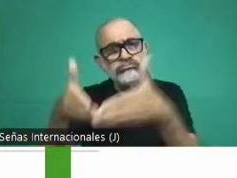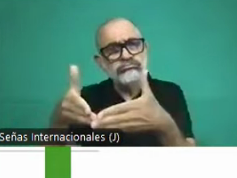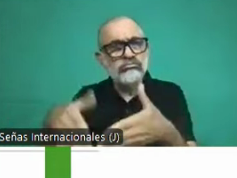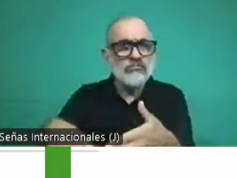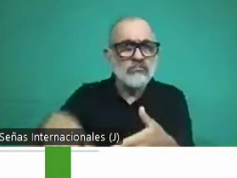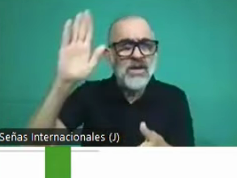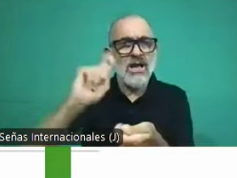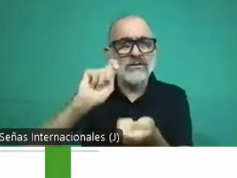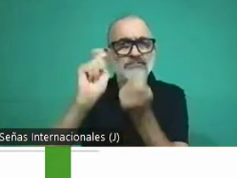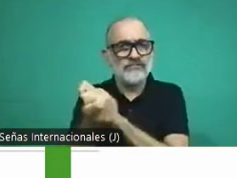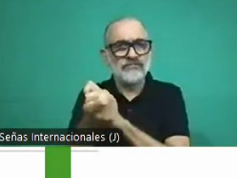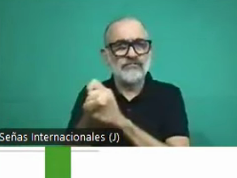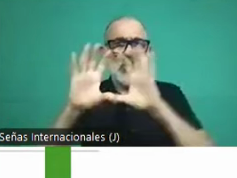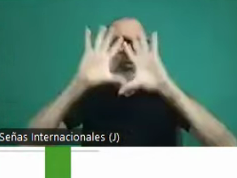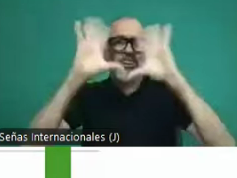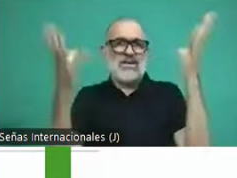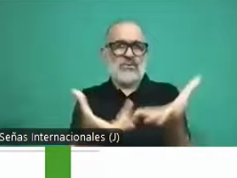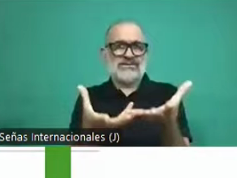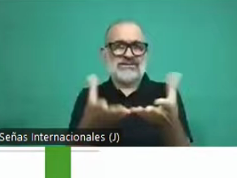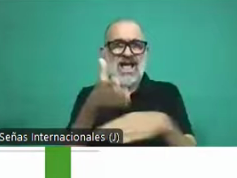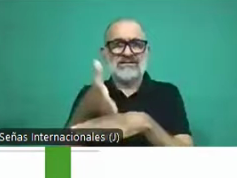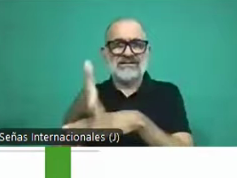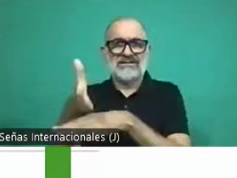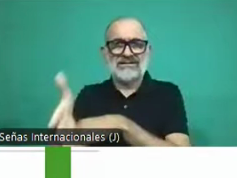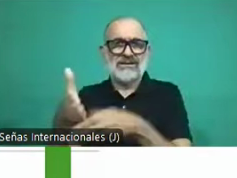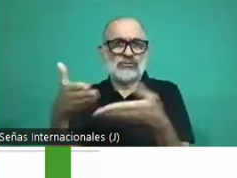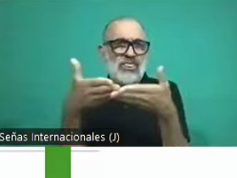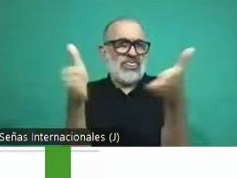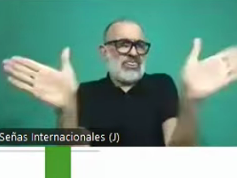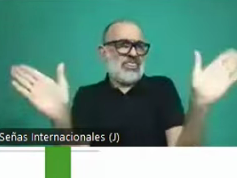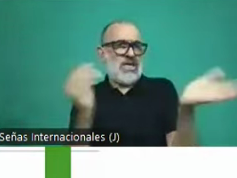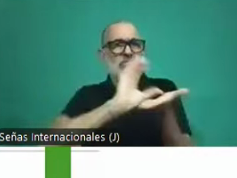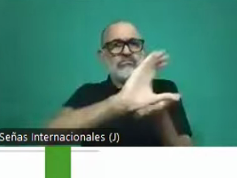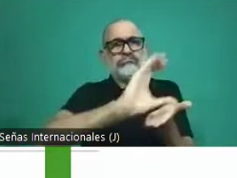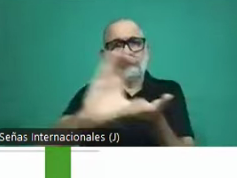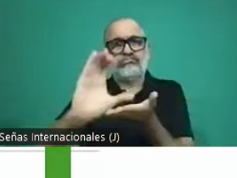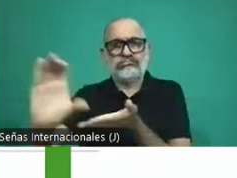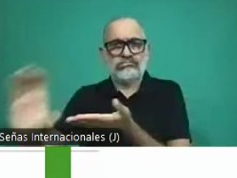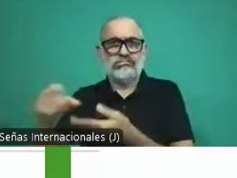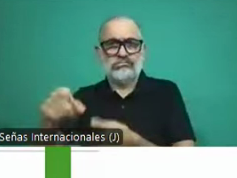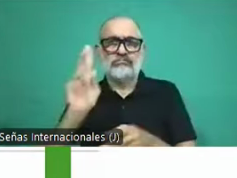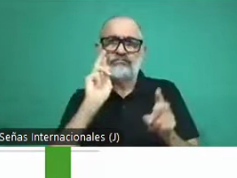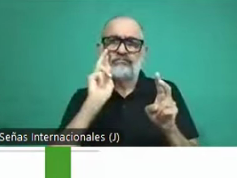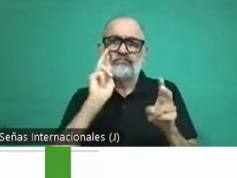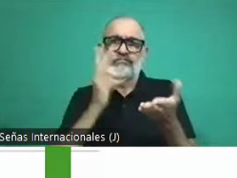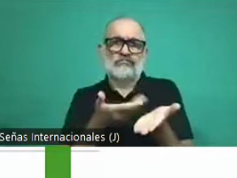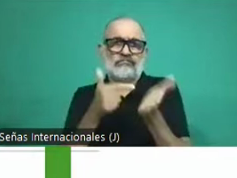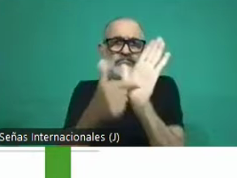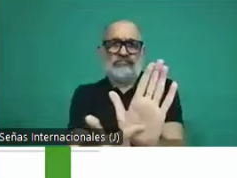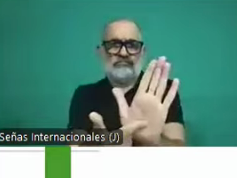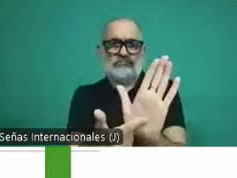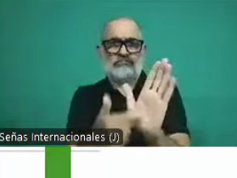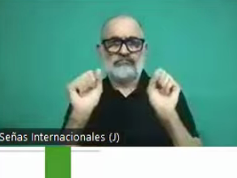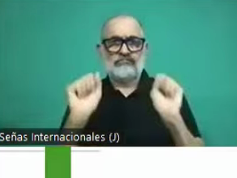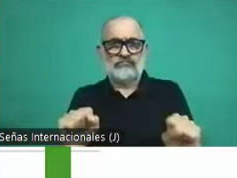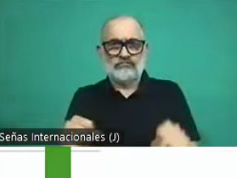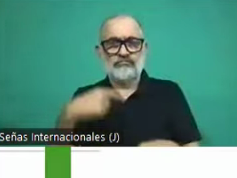to universalize the access in reference to this, and it reduced the exposure to this part.